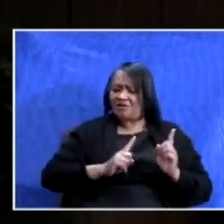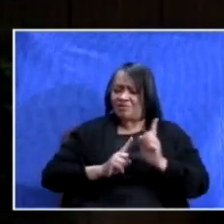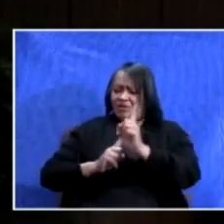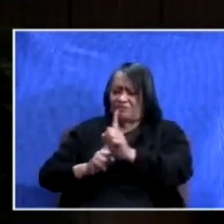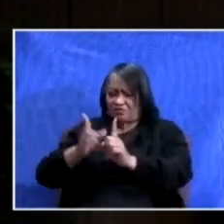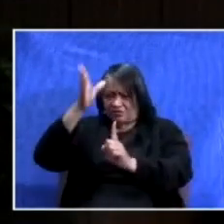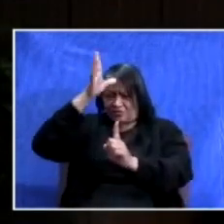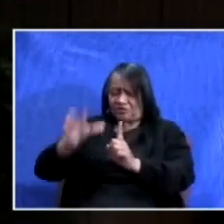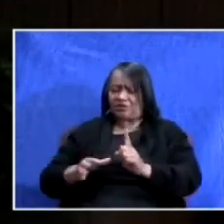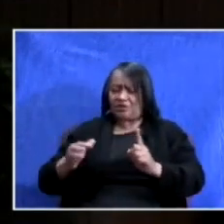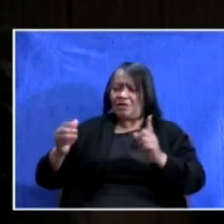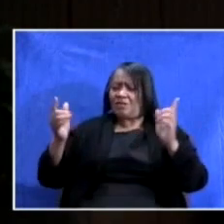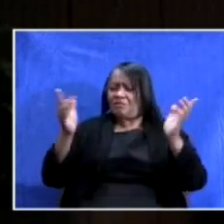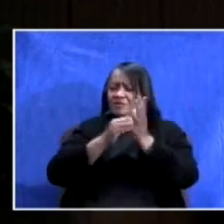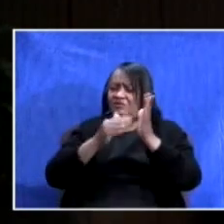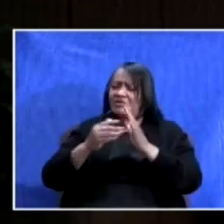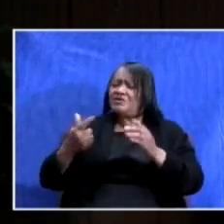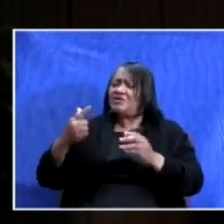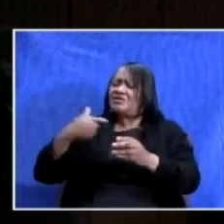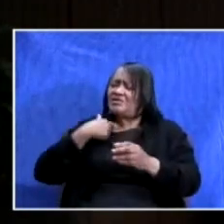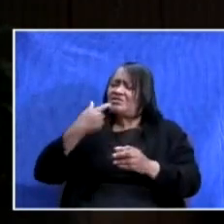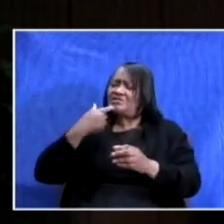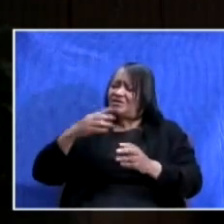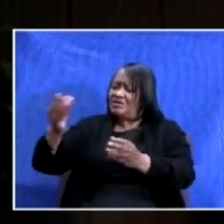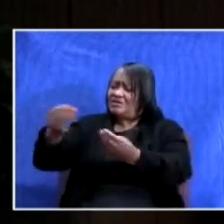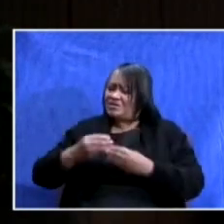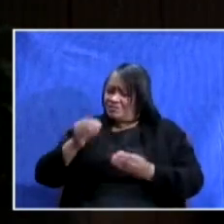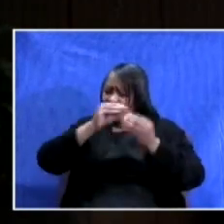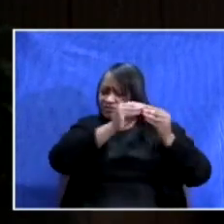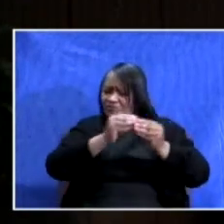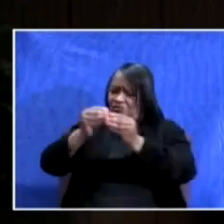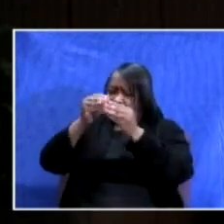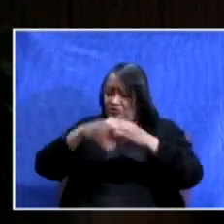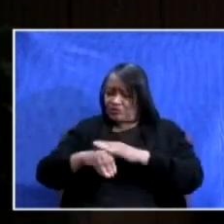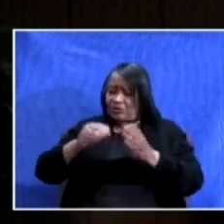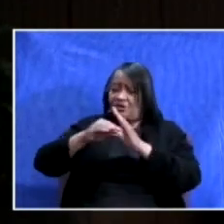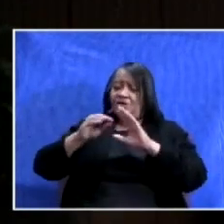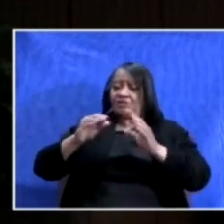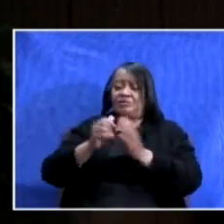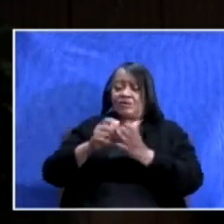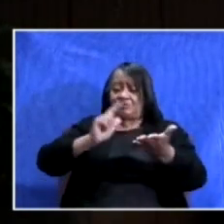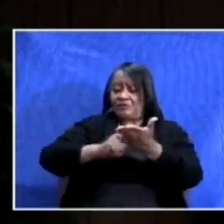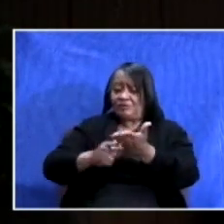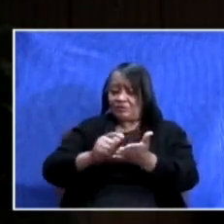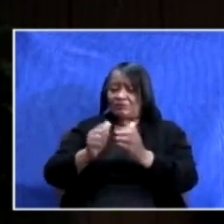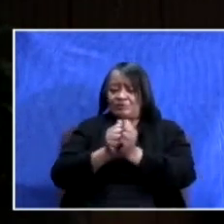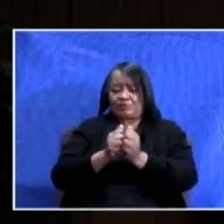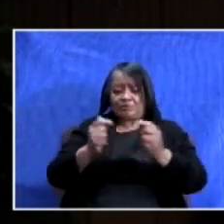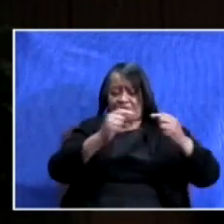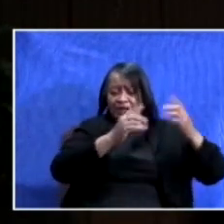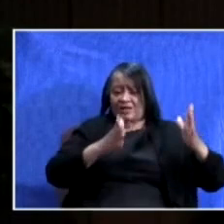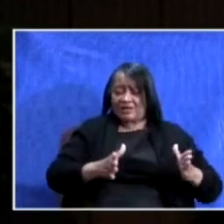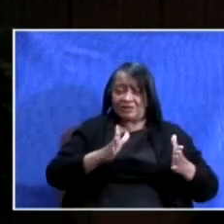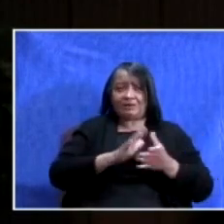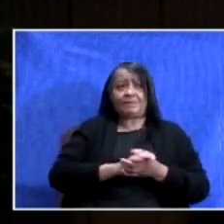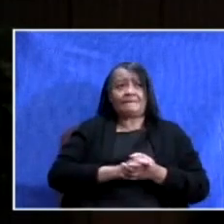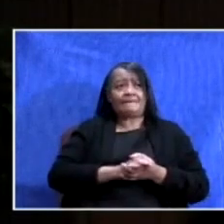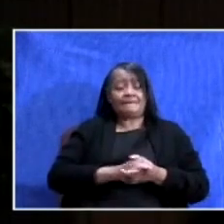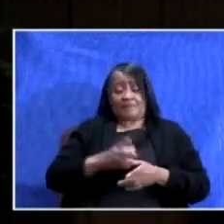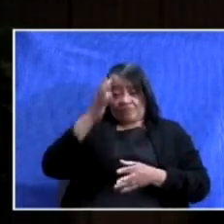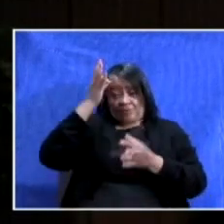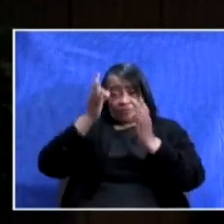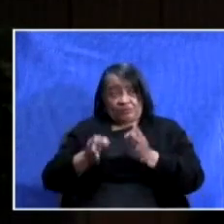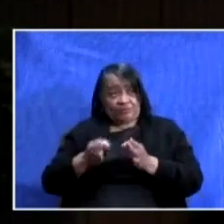saying, give me justice in this dispute with my enemy. The